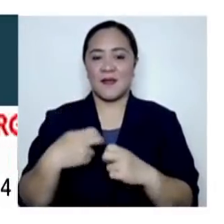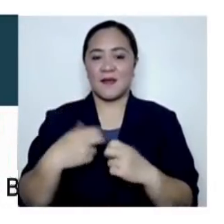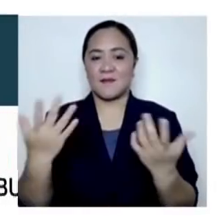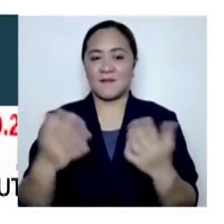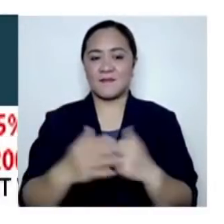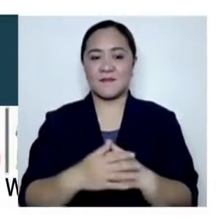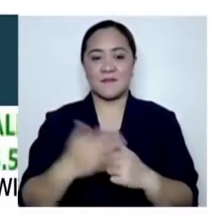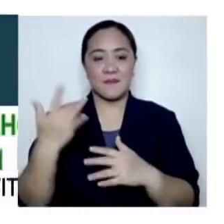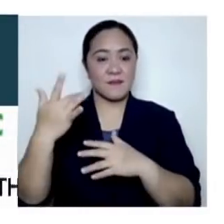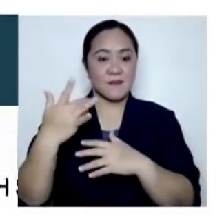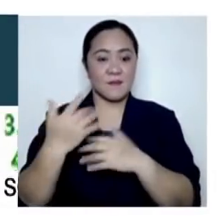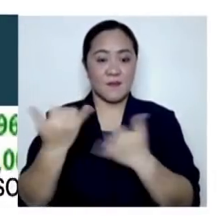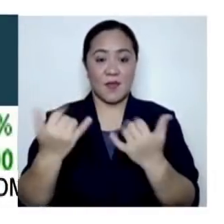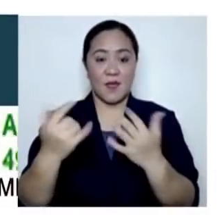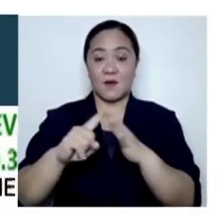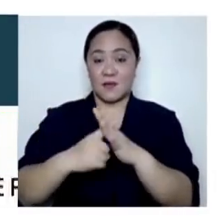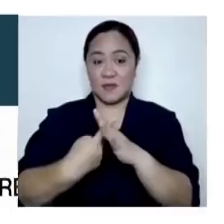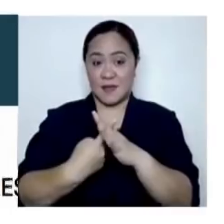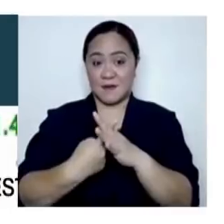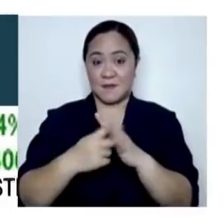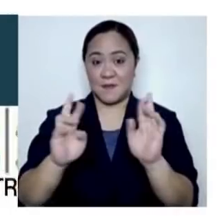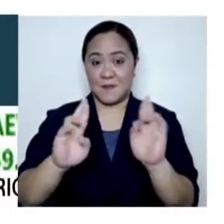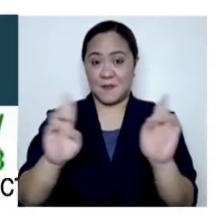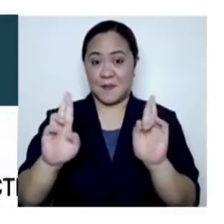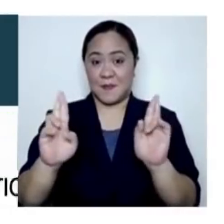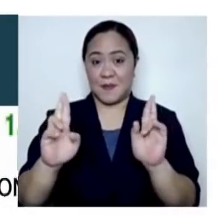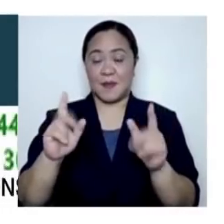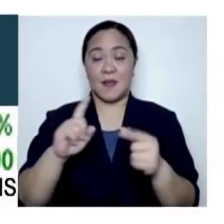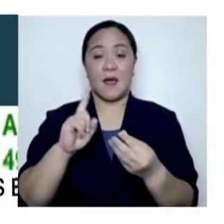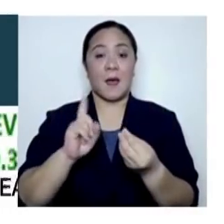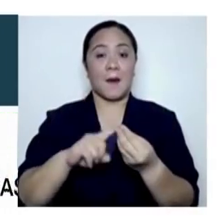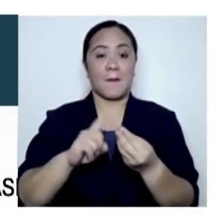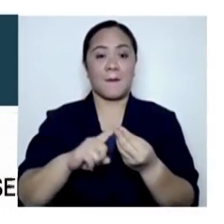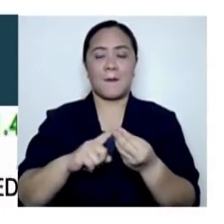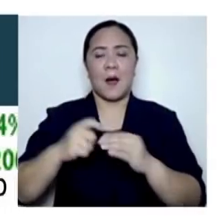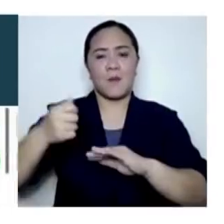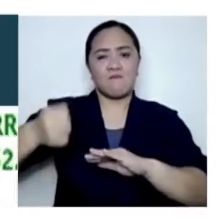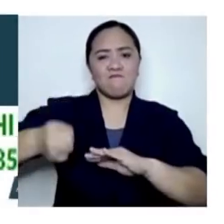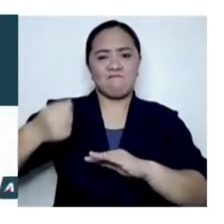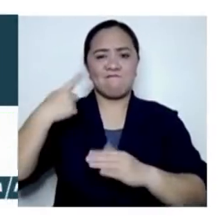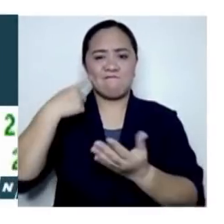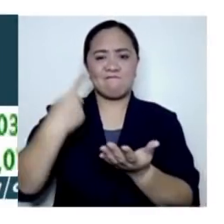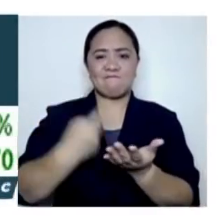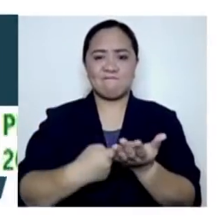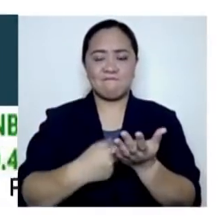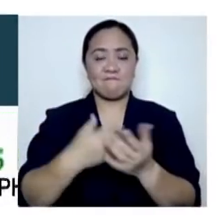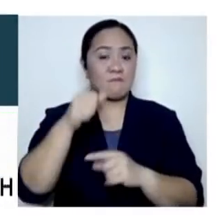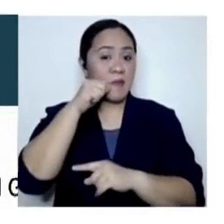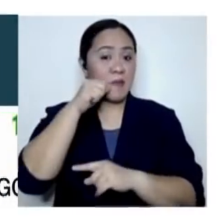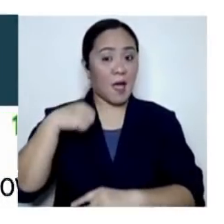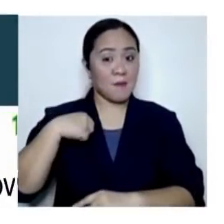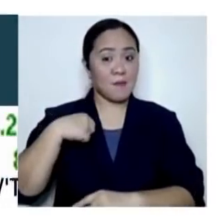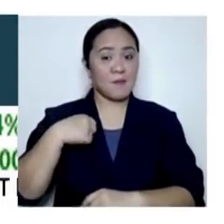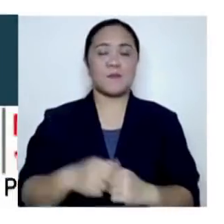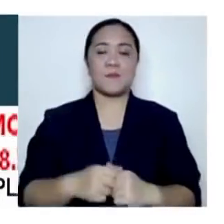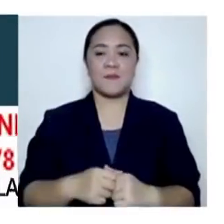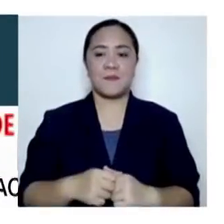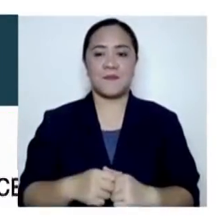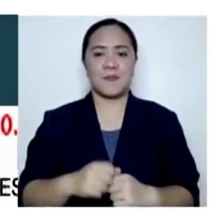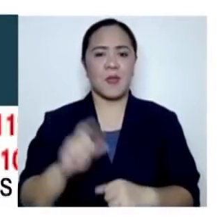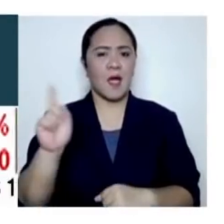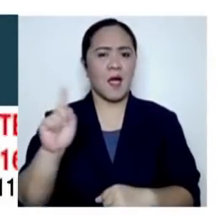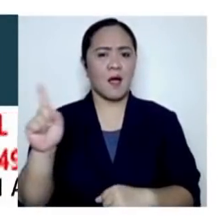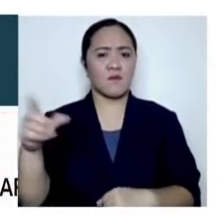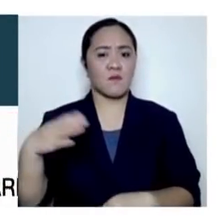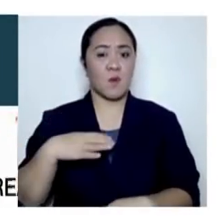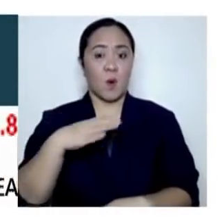let's begin with how the hearing ended yesterday. Yes. The committee